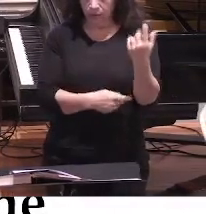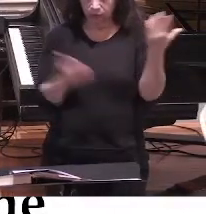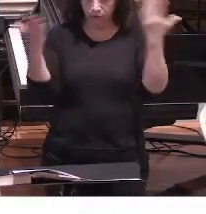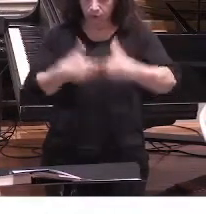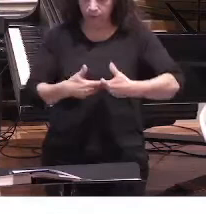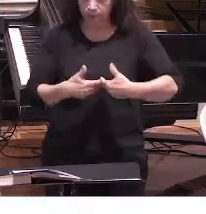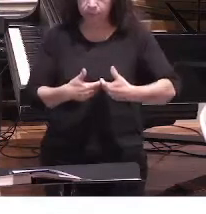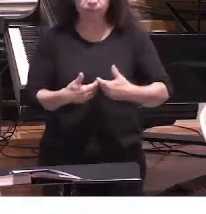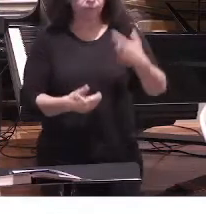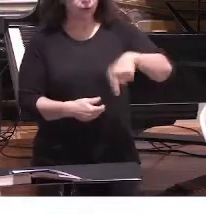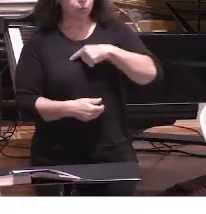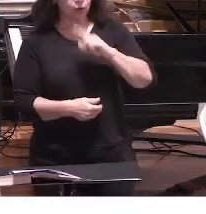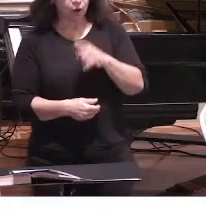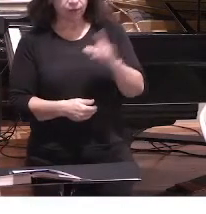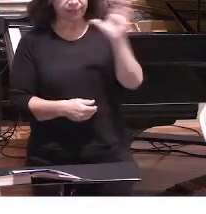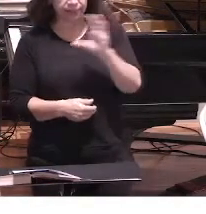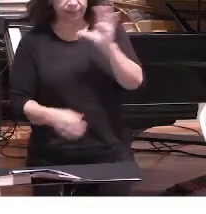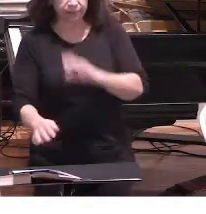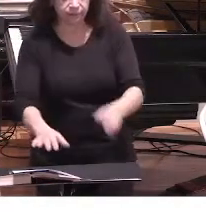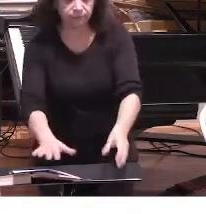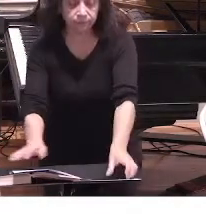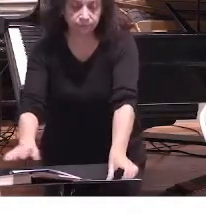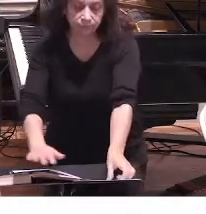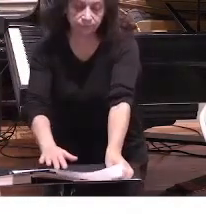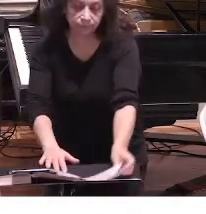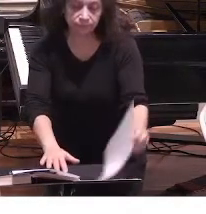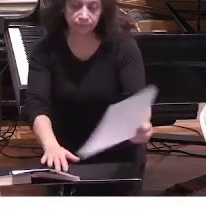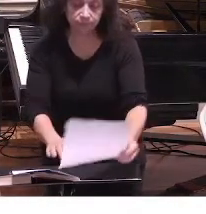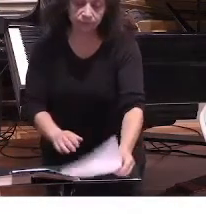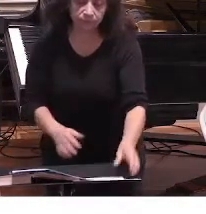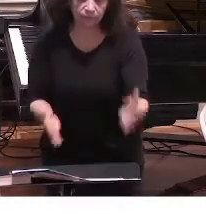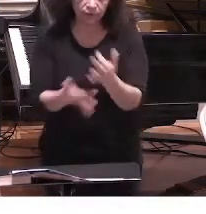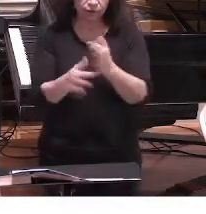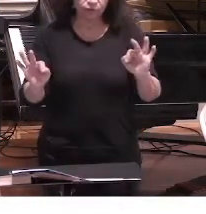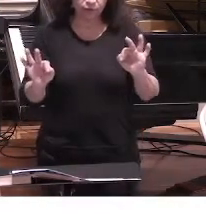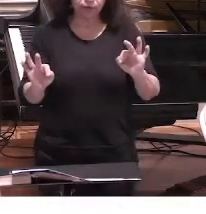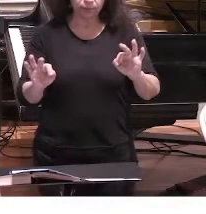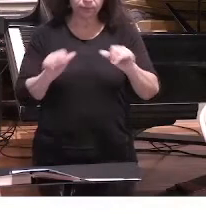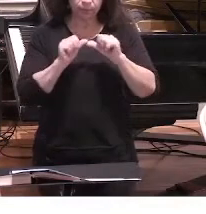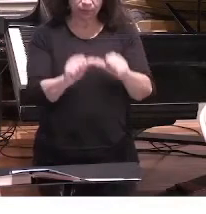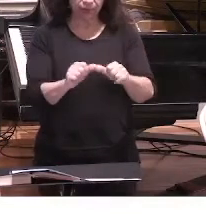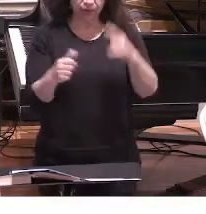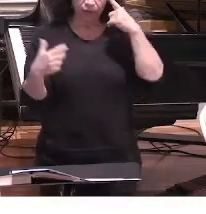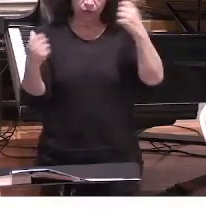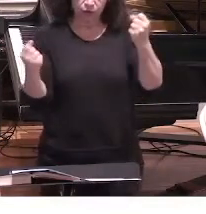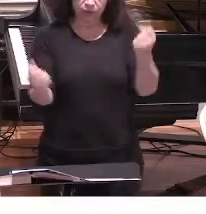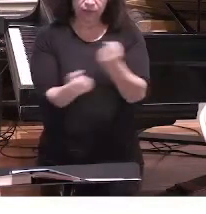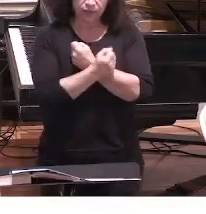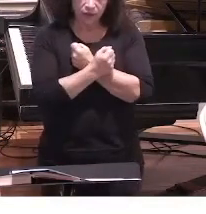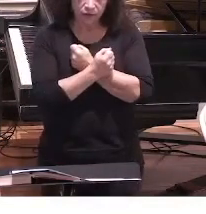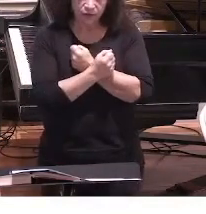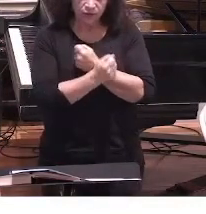dark. We are seeking the freedom to be, the courage to